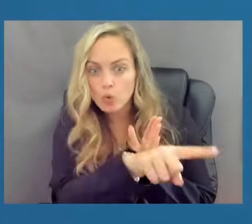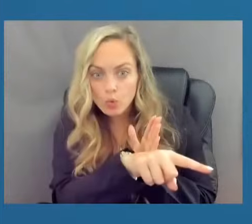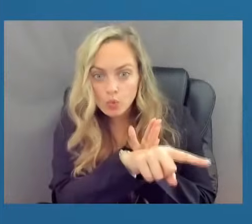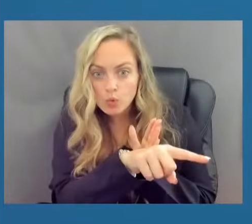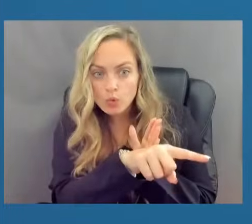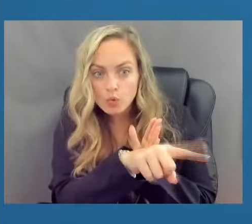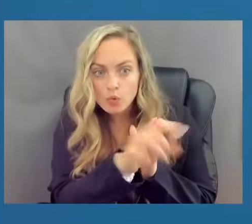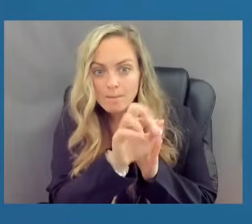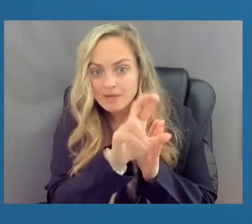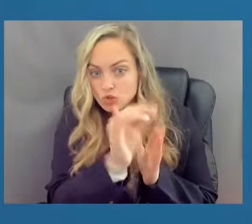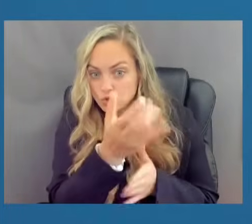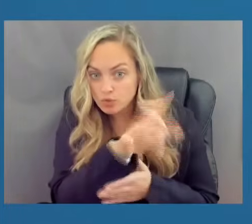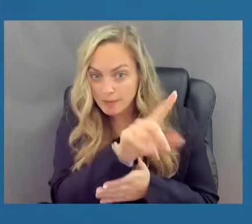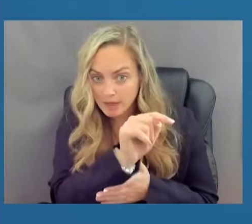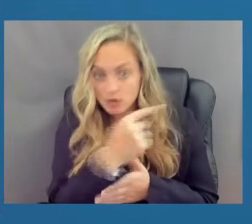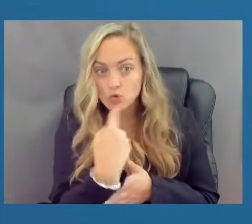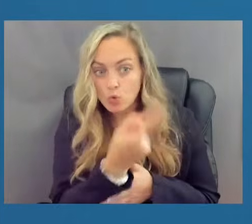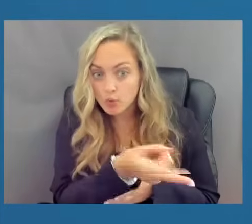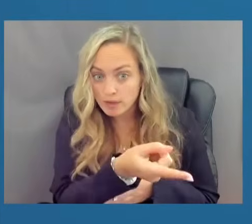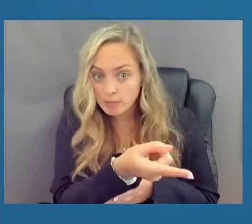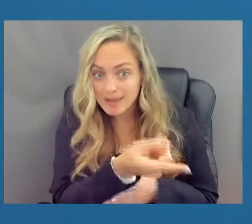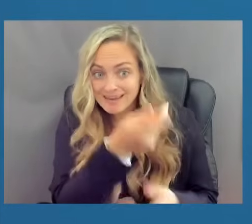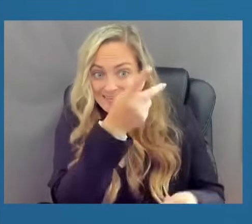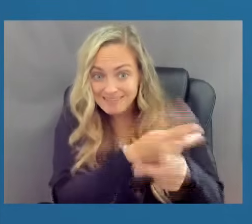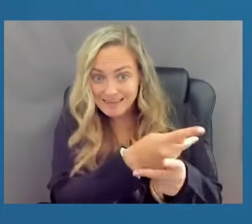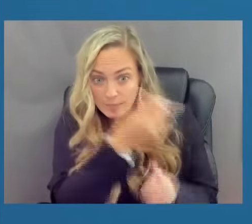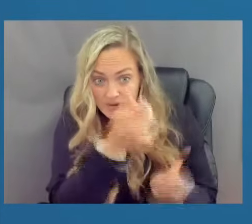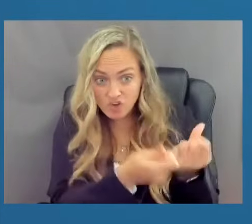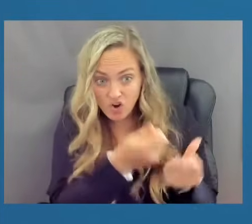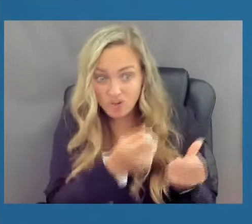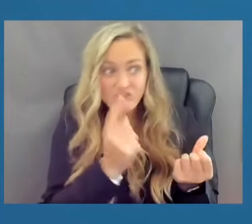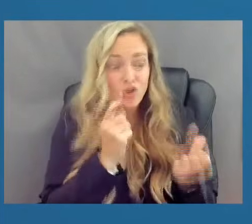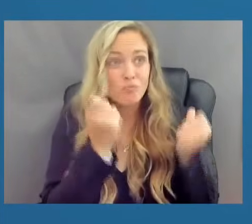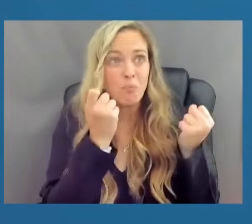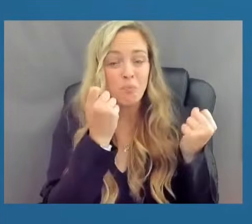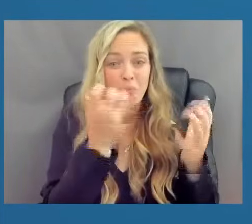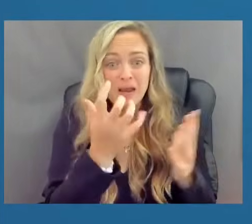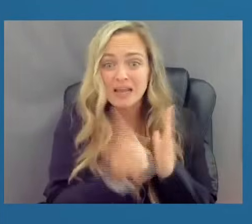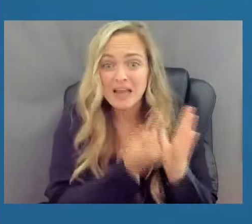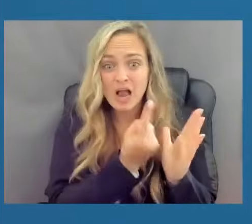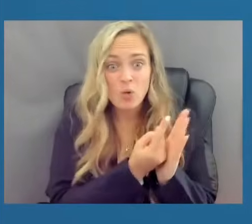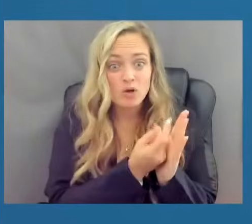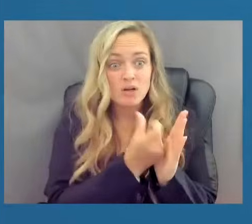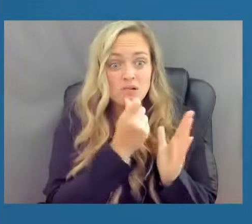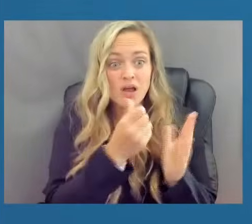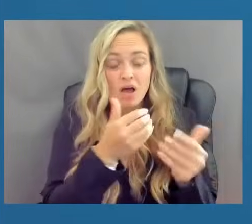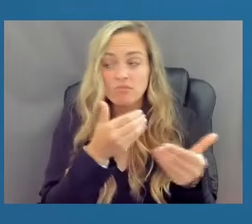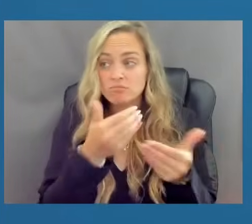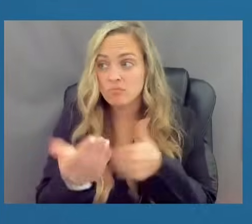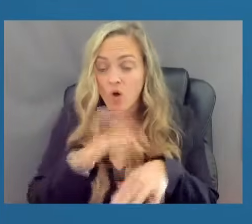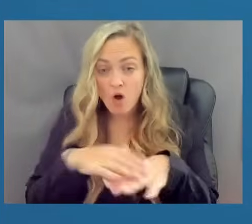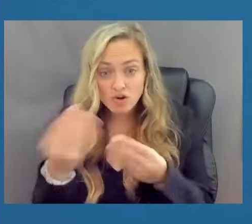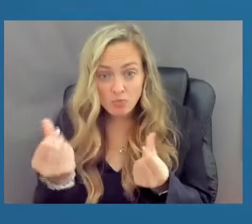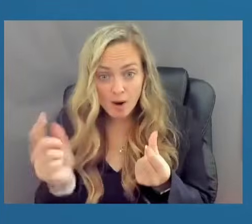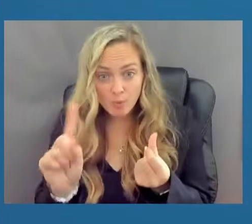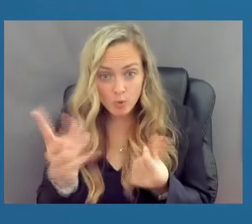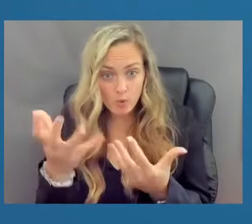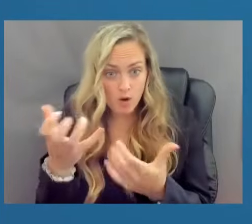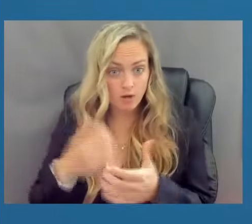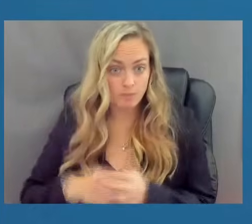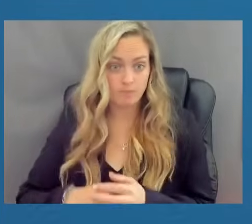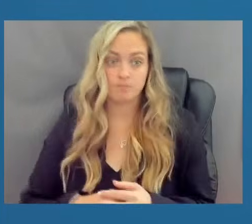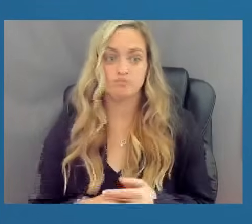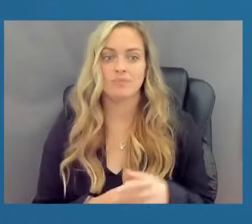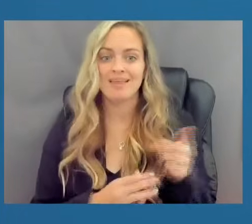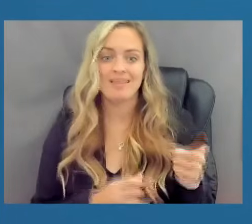Mr. Schmidt, keeping him in his car for hours instead of going on to the property where he wanted to be. That was